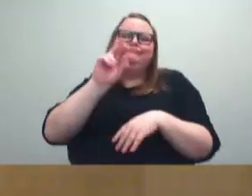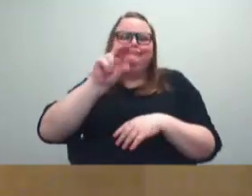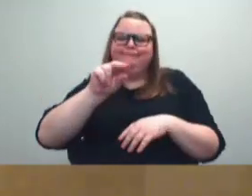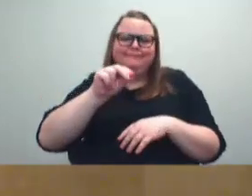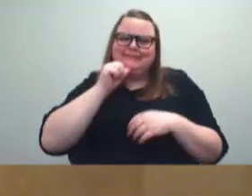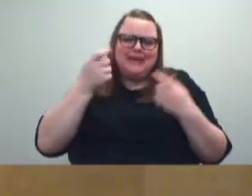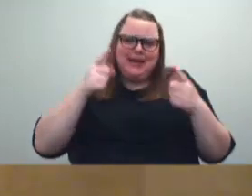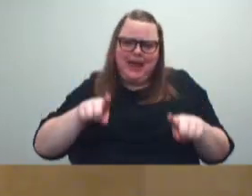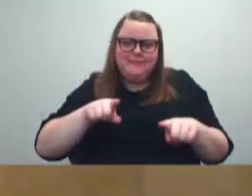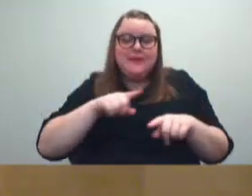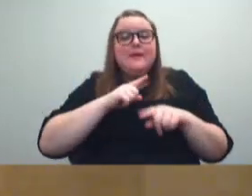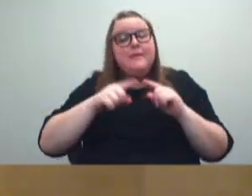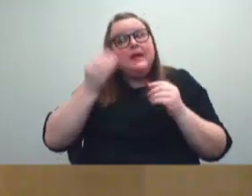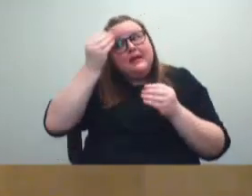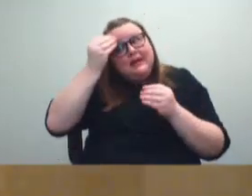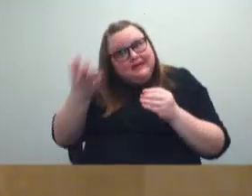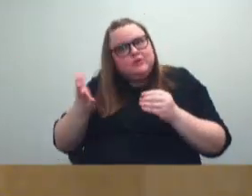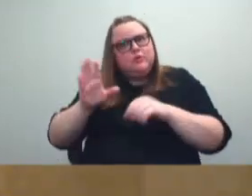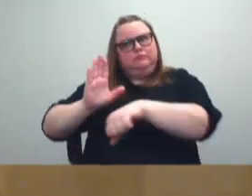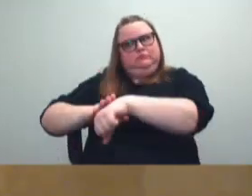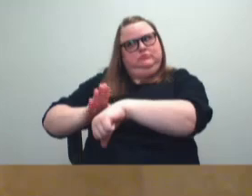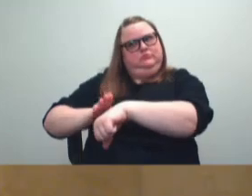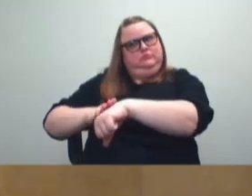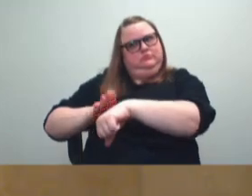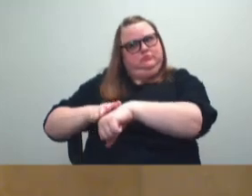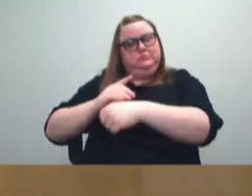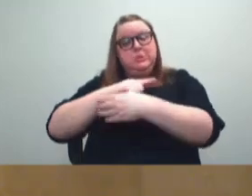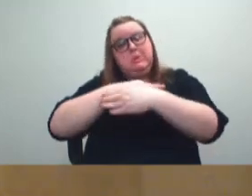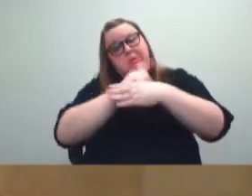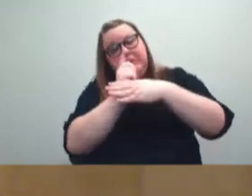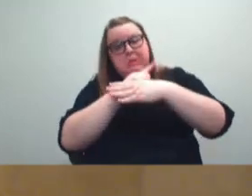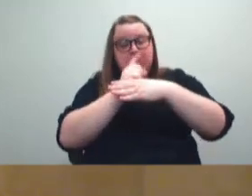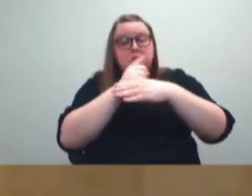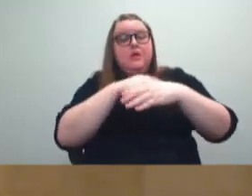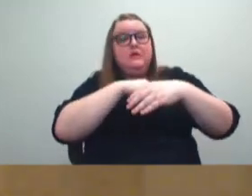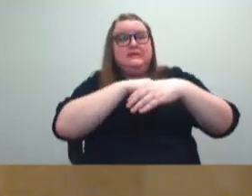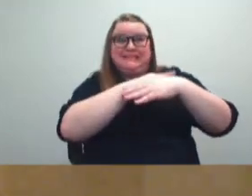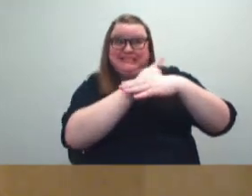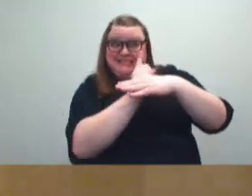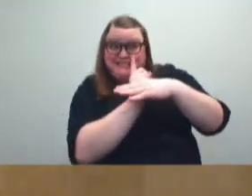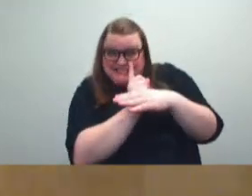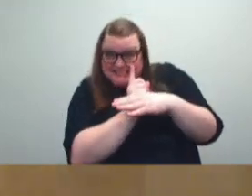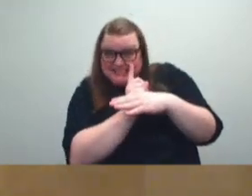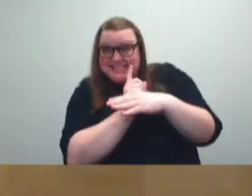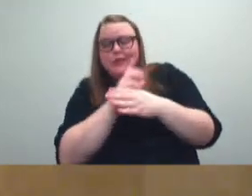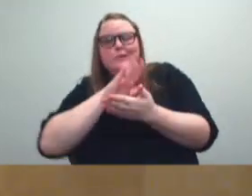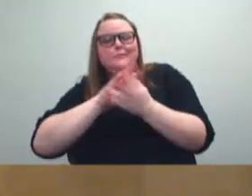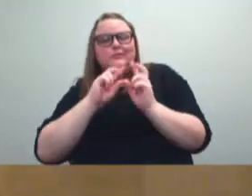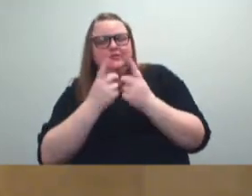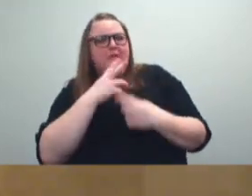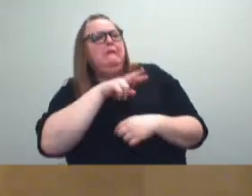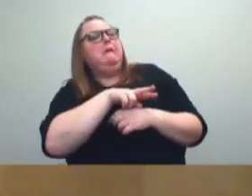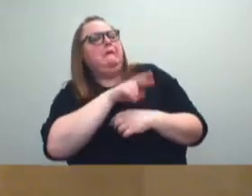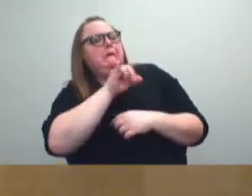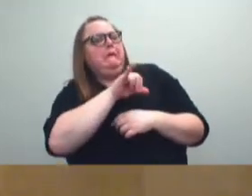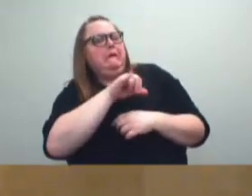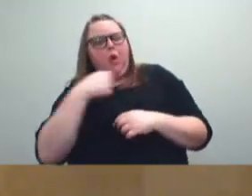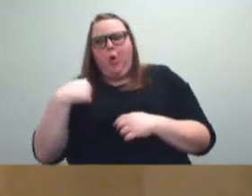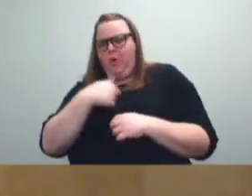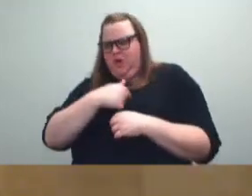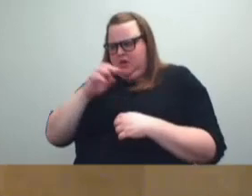to certain levels, they will use this tool to stop and say, hey, maybe we need to look at what we're doing, and they'll make decisions based